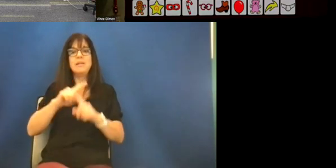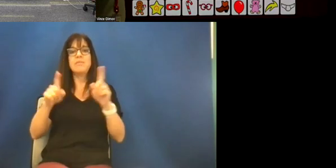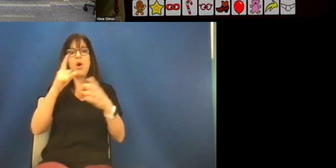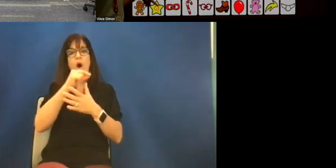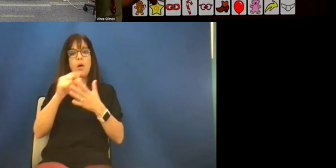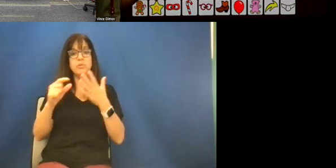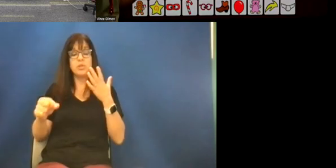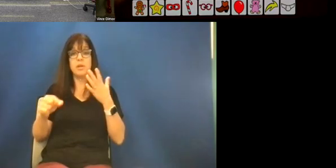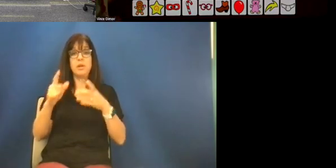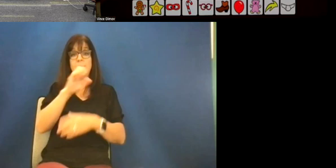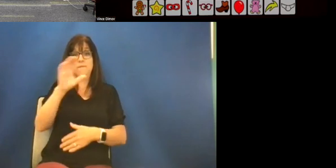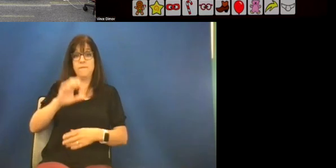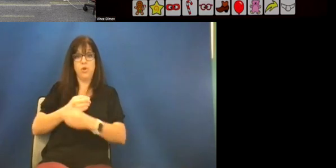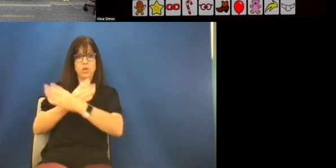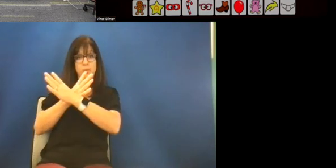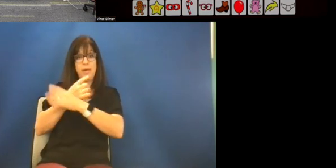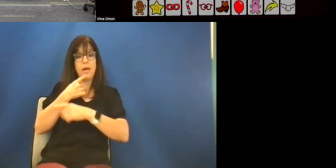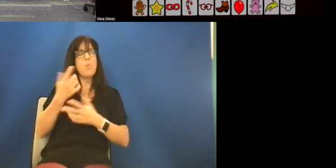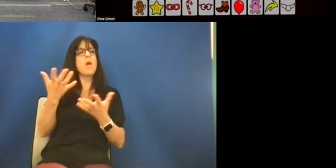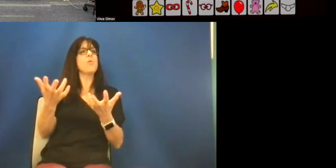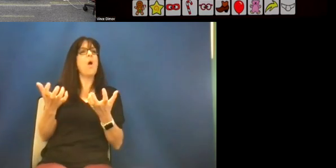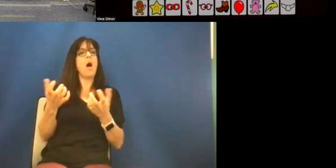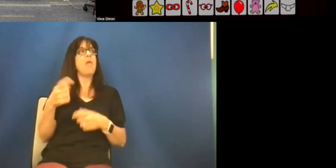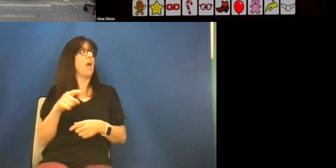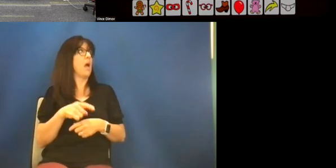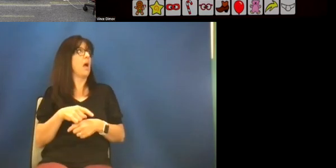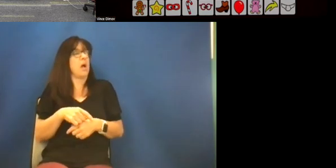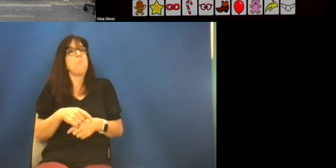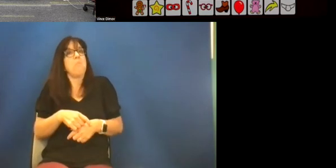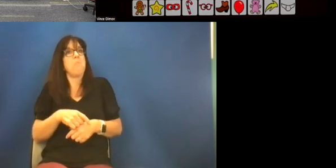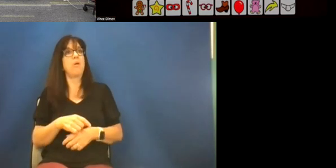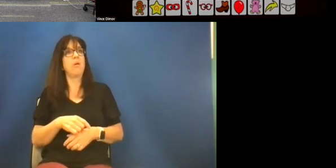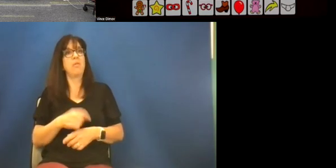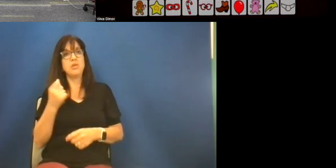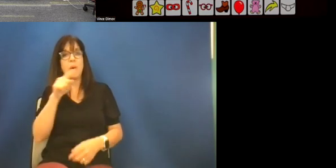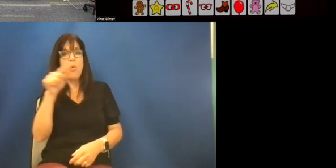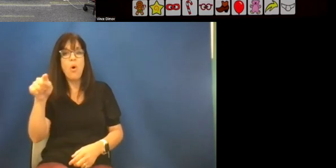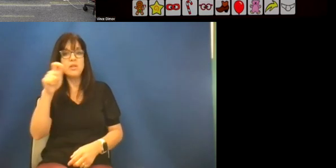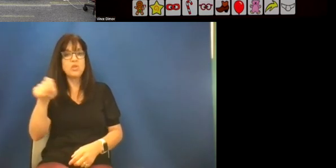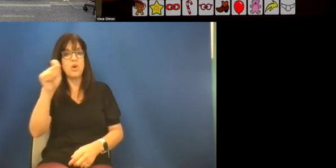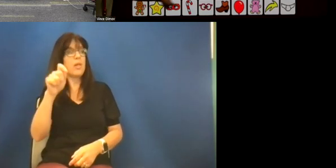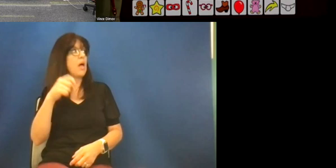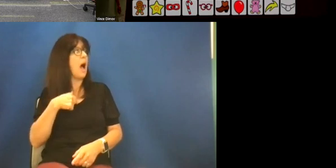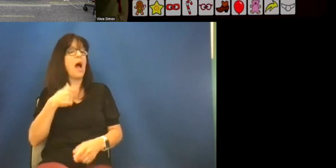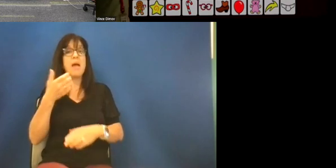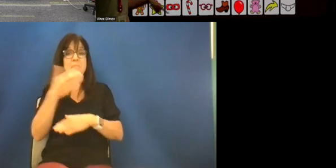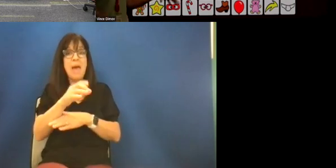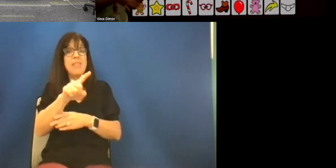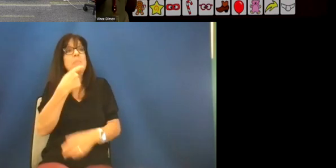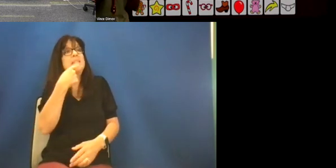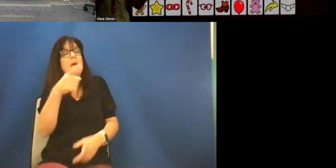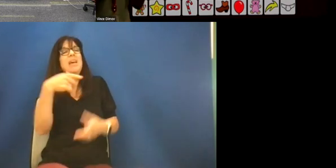So when I'm doing it virtually, I tell the kids like, what do you want? And they'll be like, you know, and like they try to point, they try to circle, and I make them tell me,